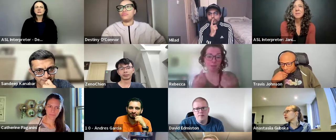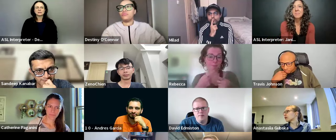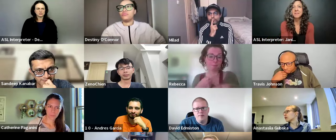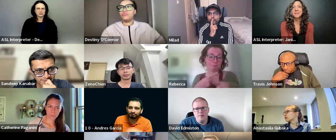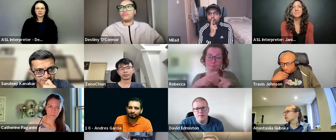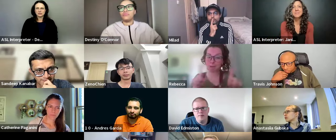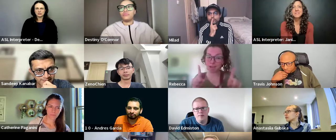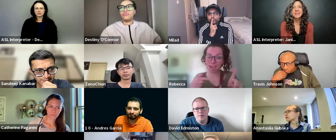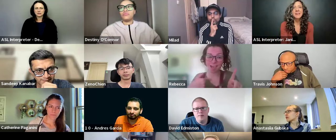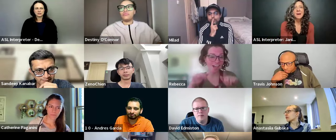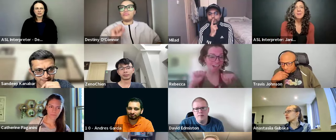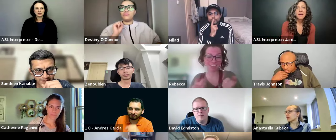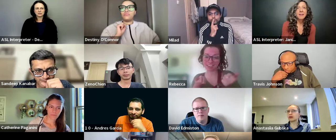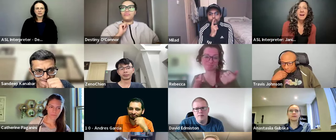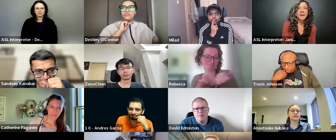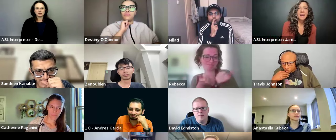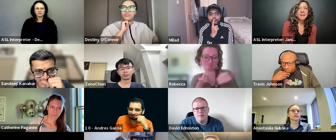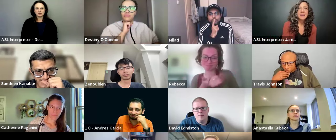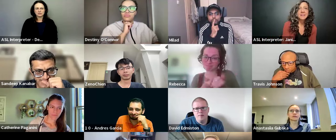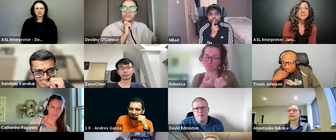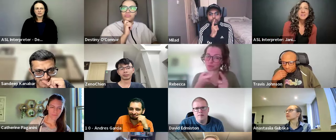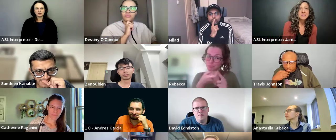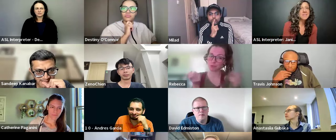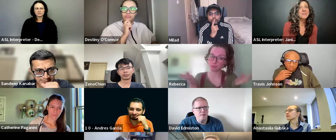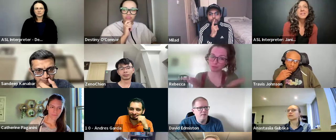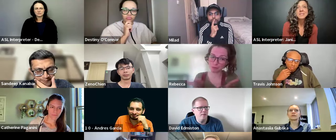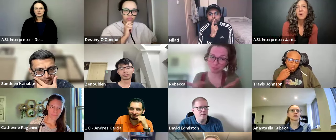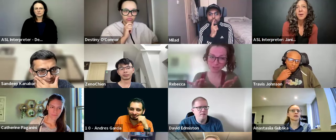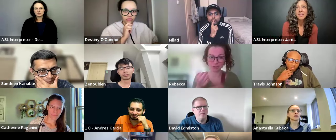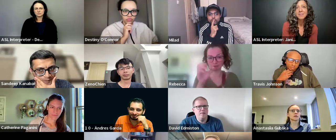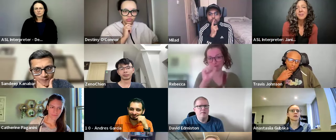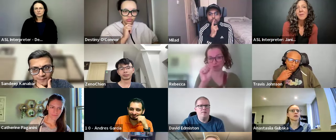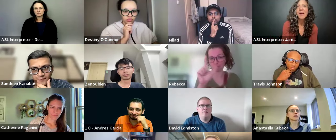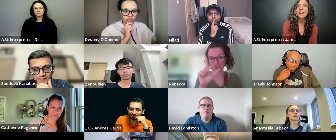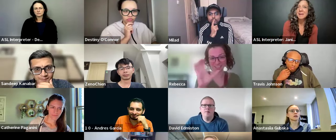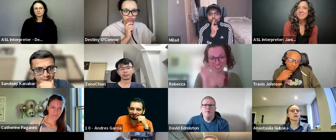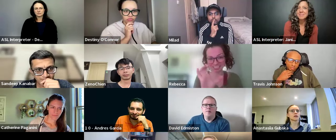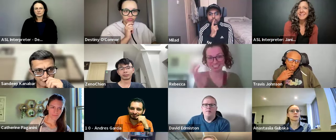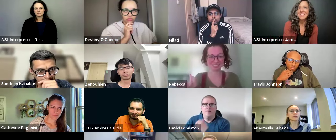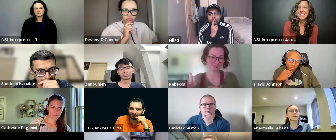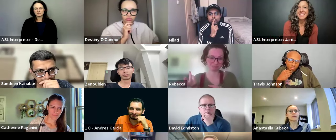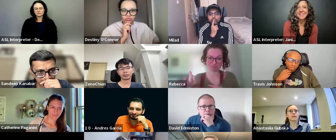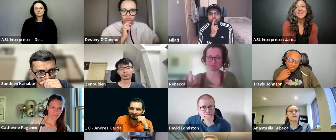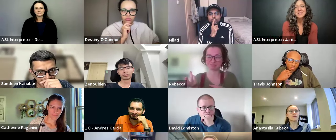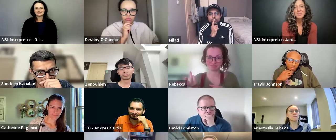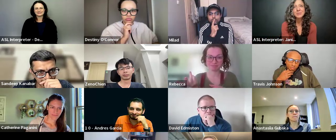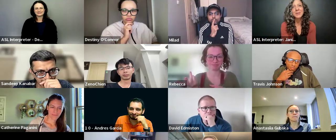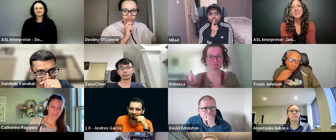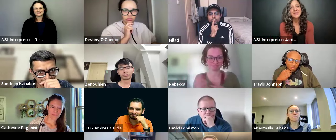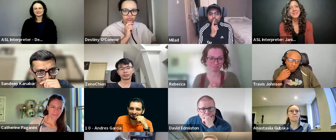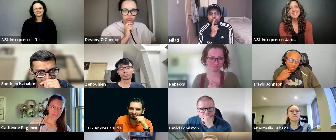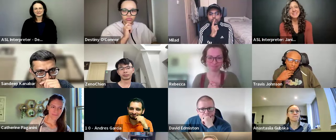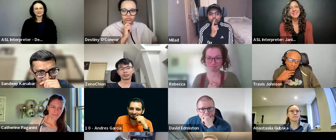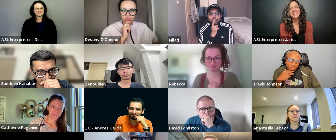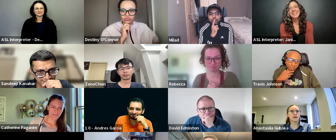Rebecca does, I'll keep it in mind then. We'll see. But I can definitely support from where I am. Support